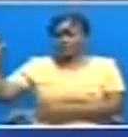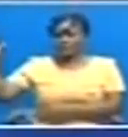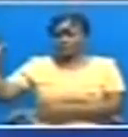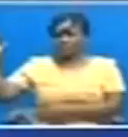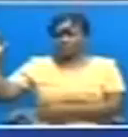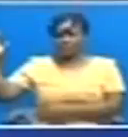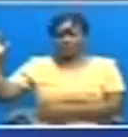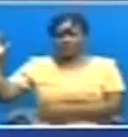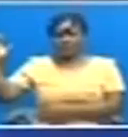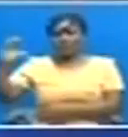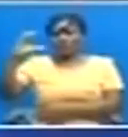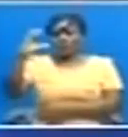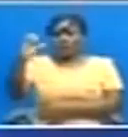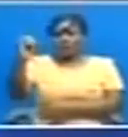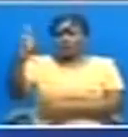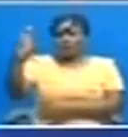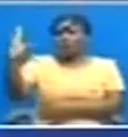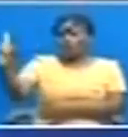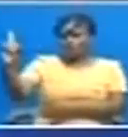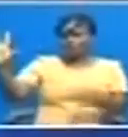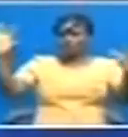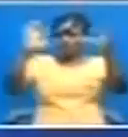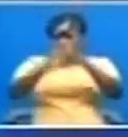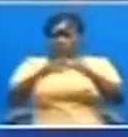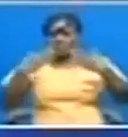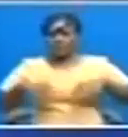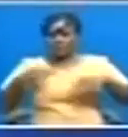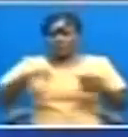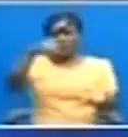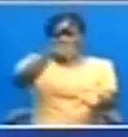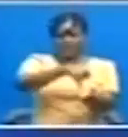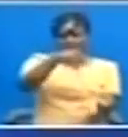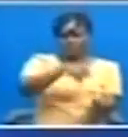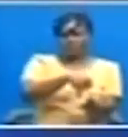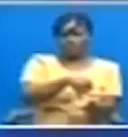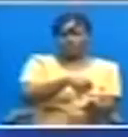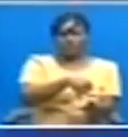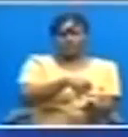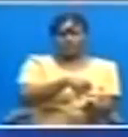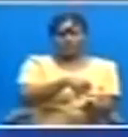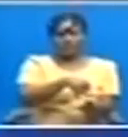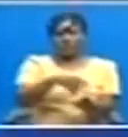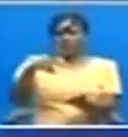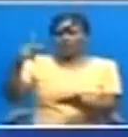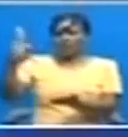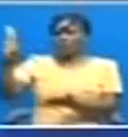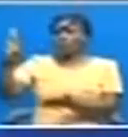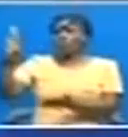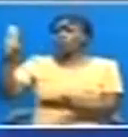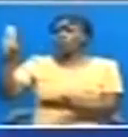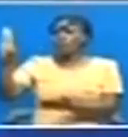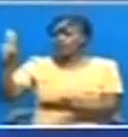that the court coalition and those who are involved, as Moses Kuria has